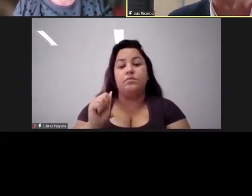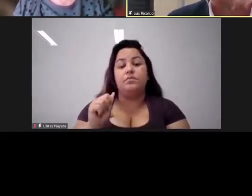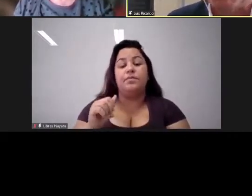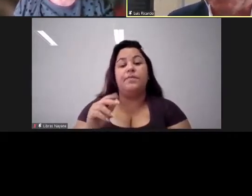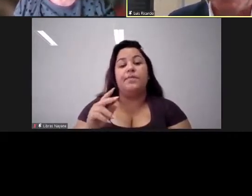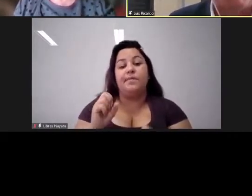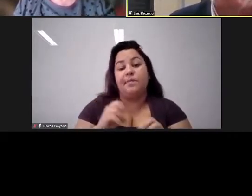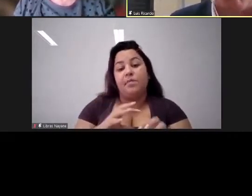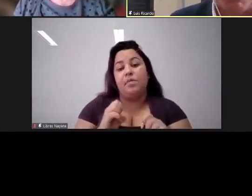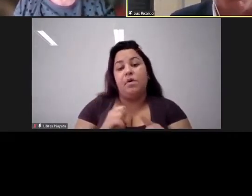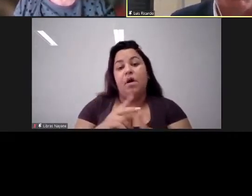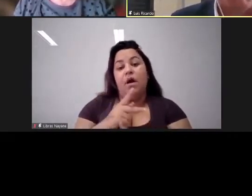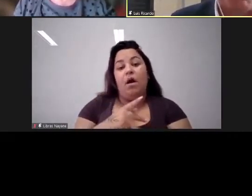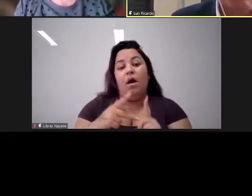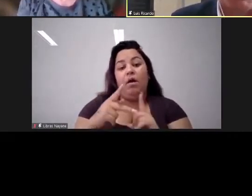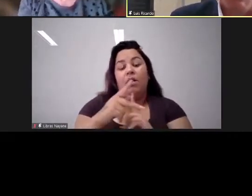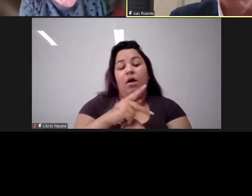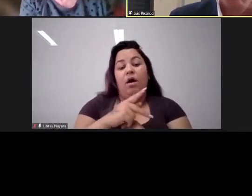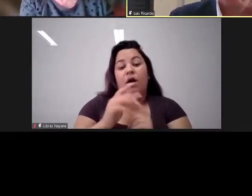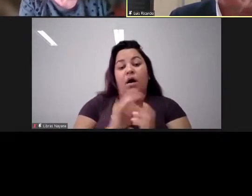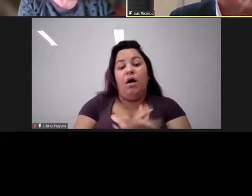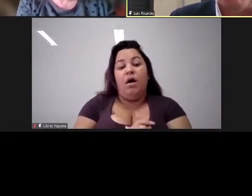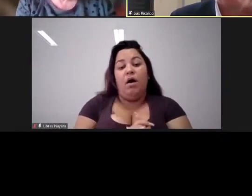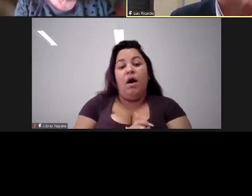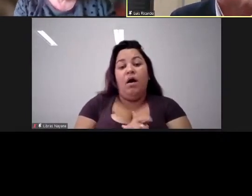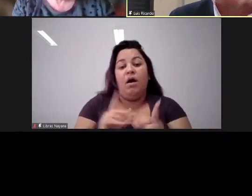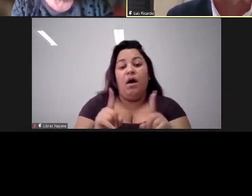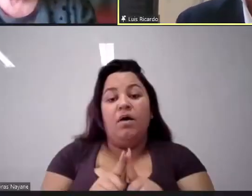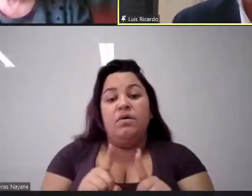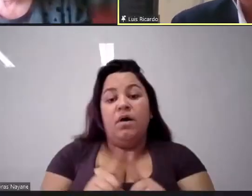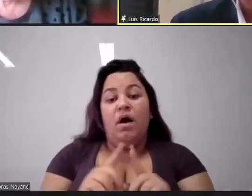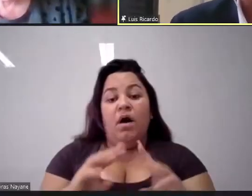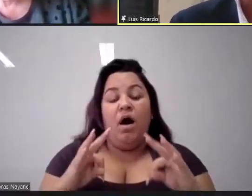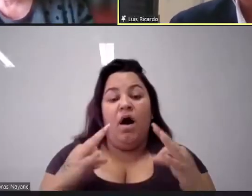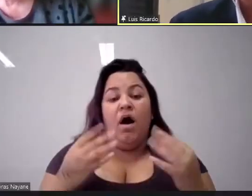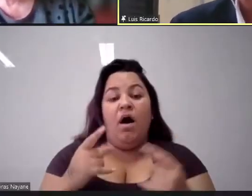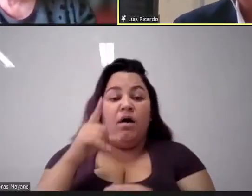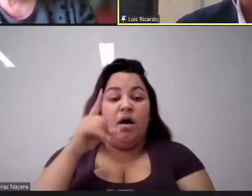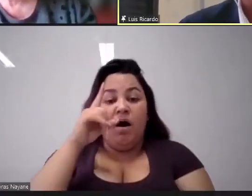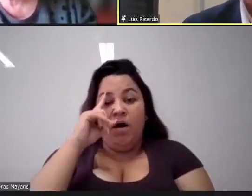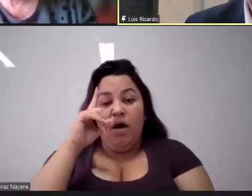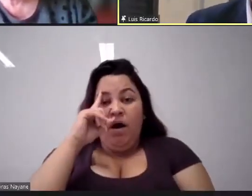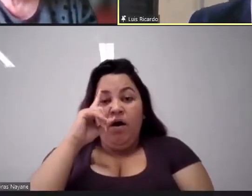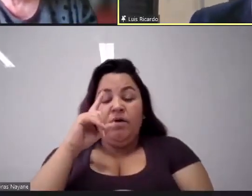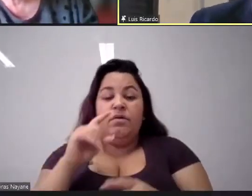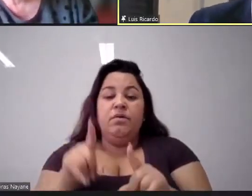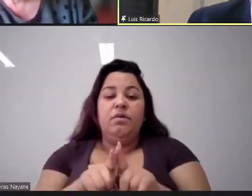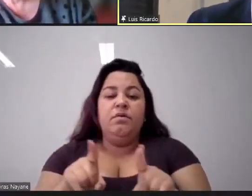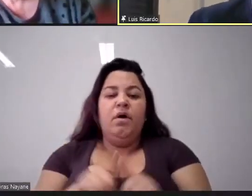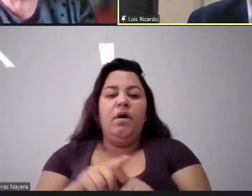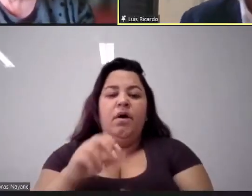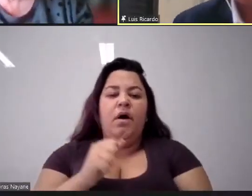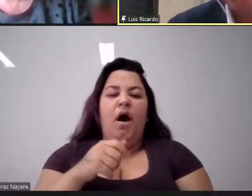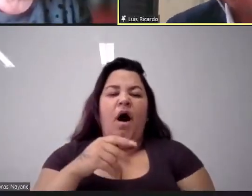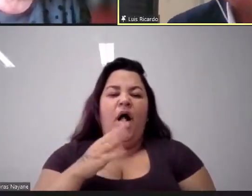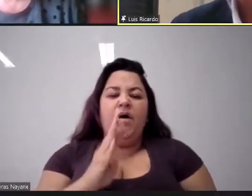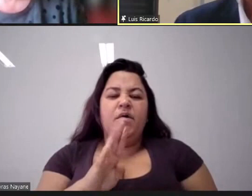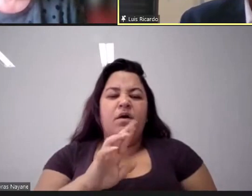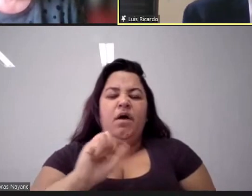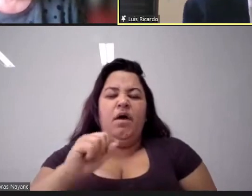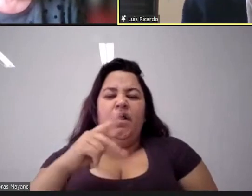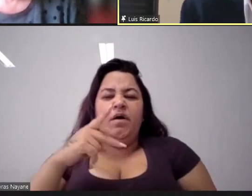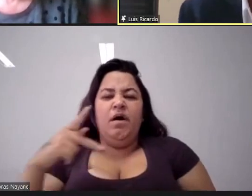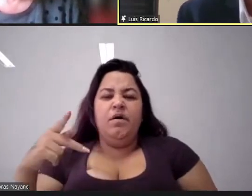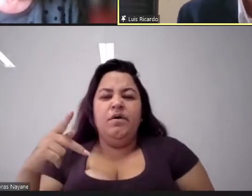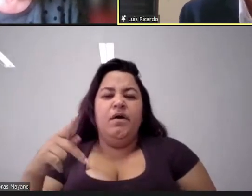chat, what is important for us to do? The social security education. We need to